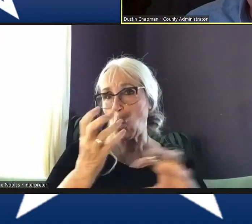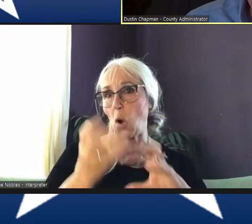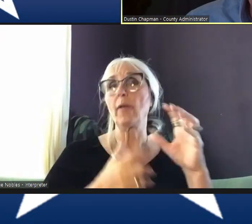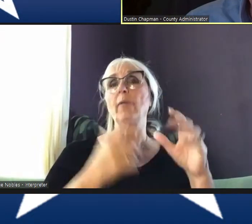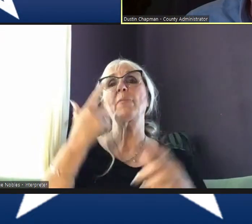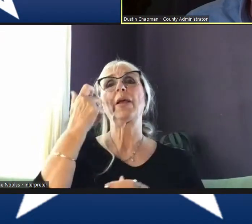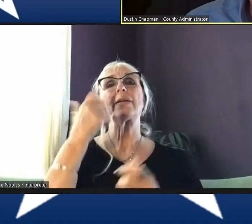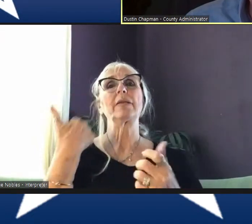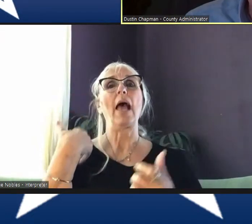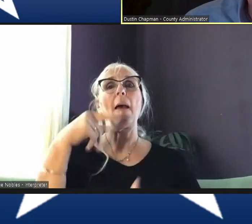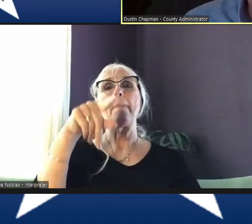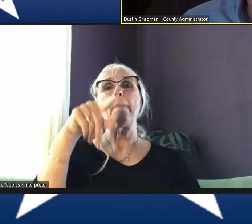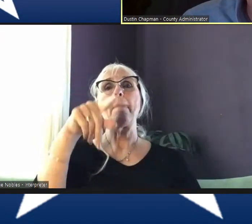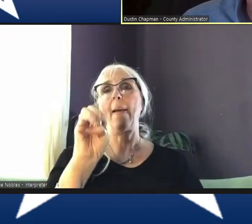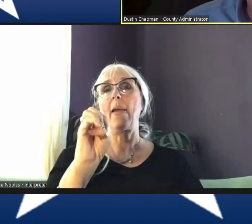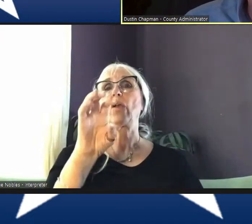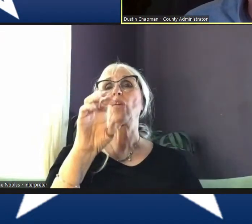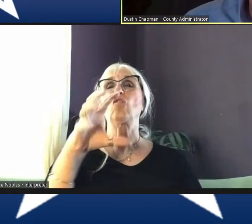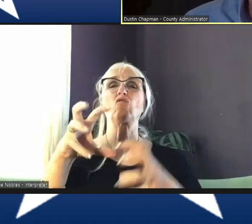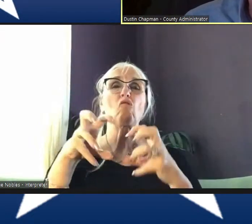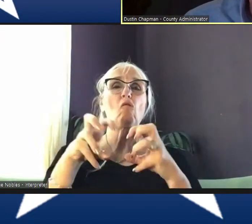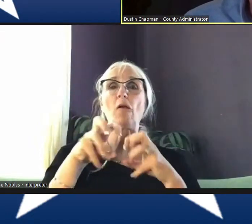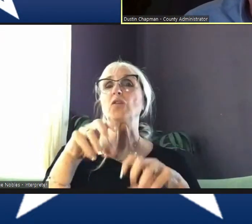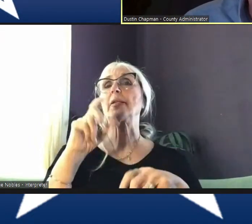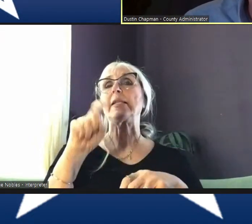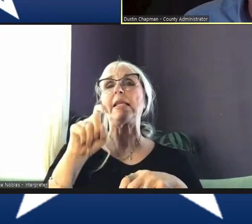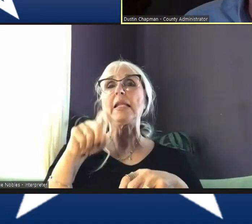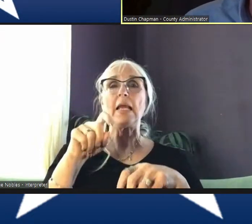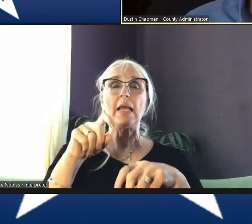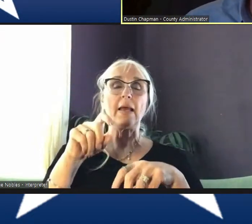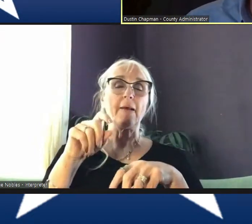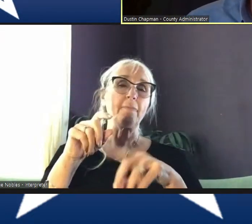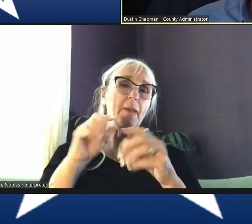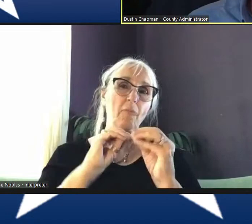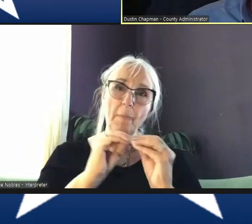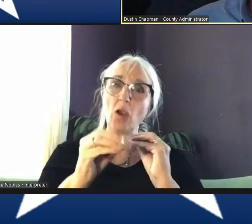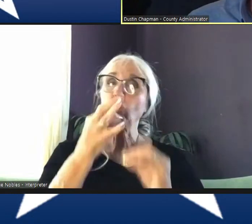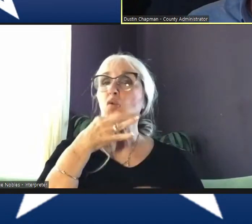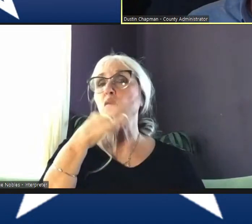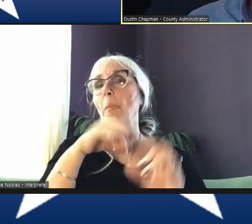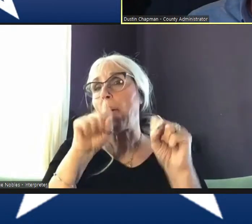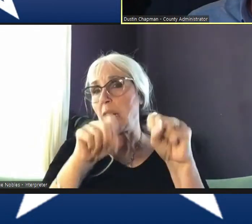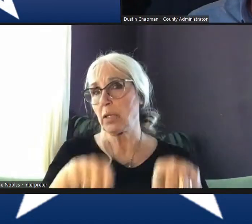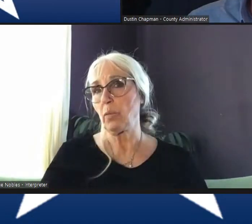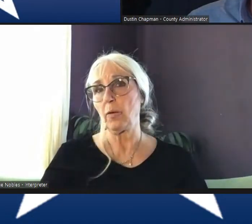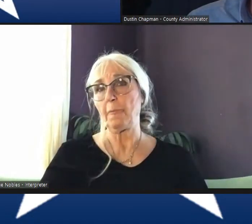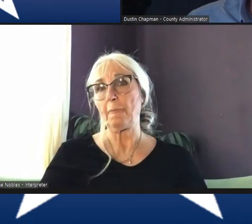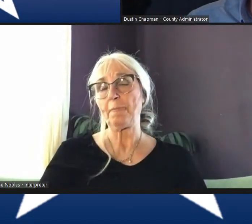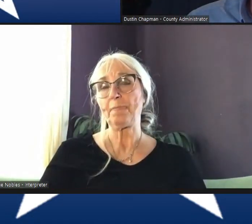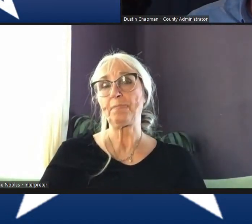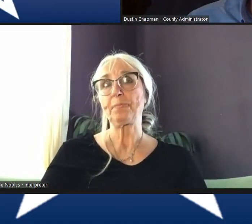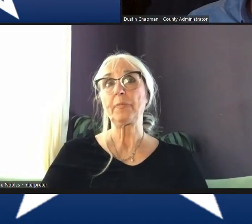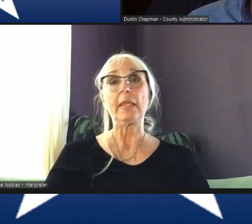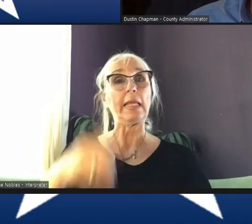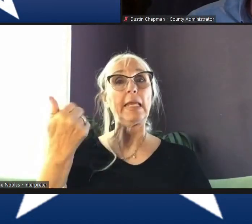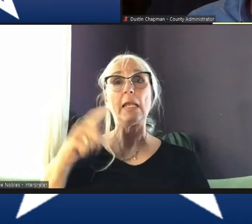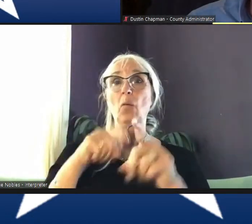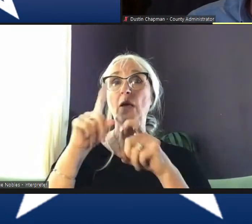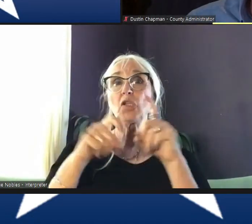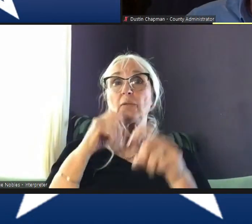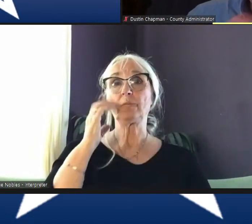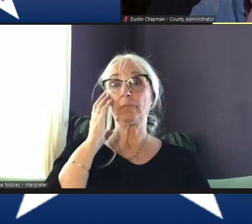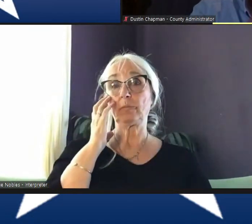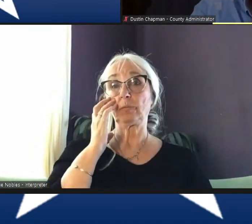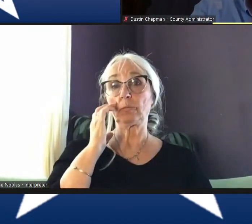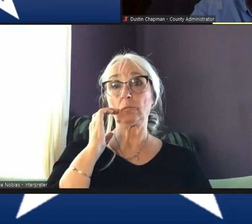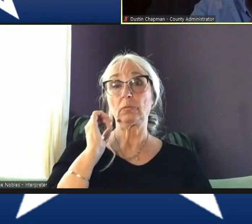numerous pinhole leaks, and is something that needs to be repaired as soon as possible. All right, any questions? Not, is there a